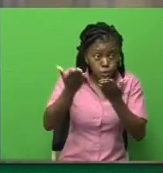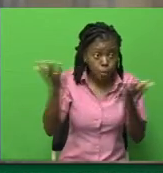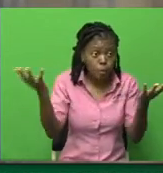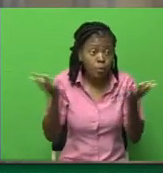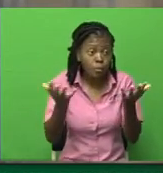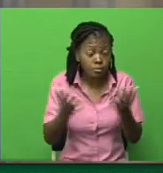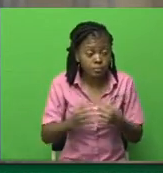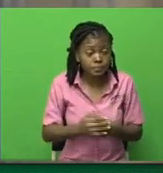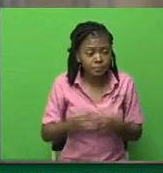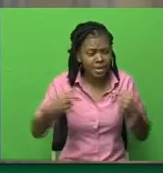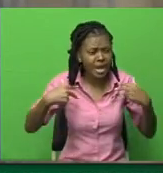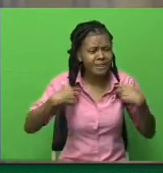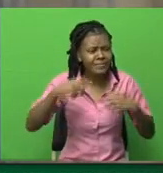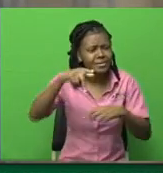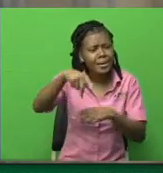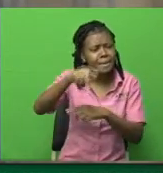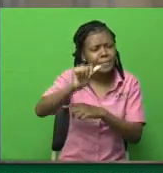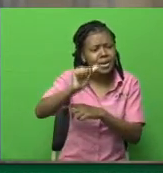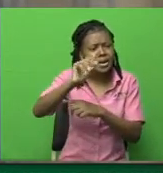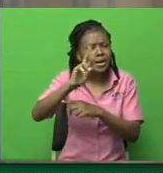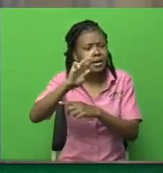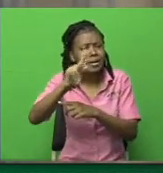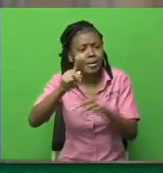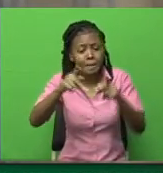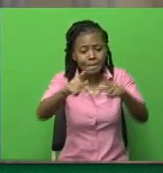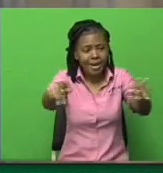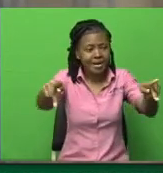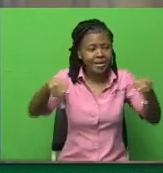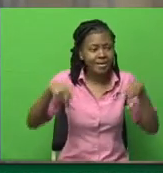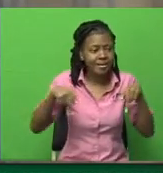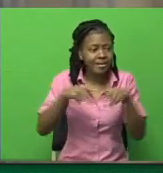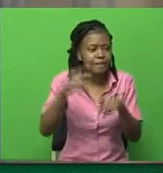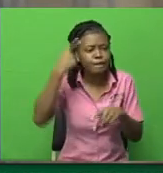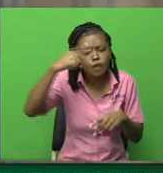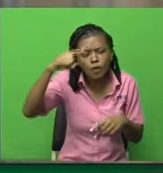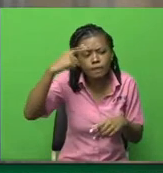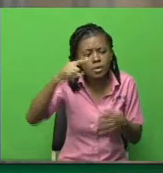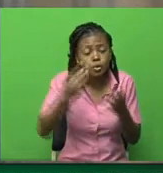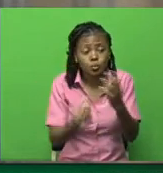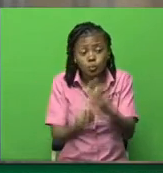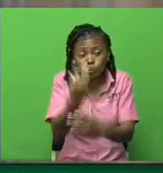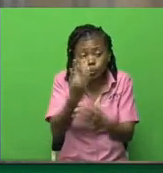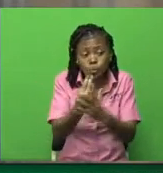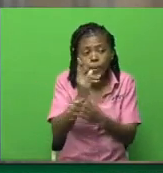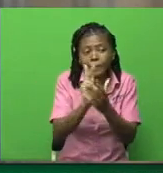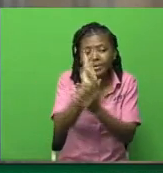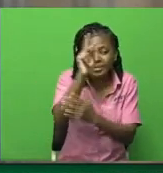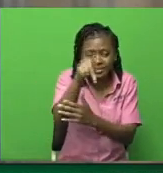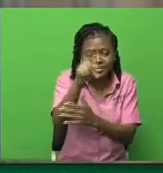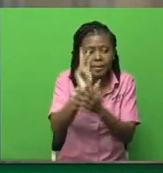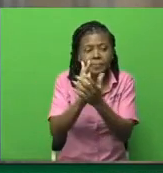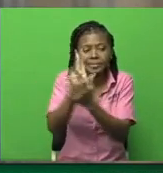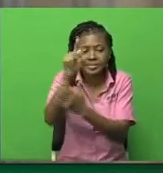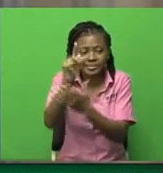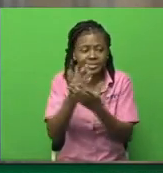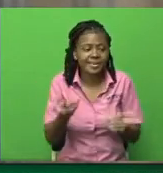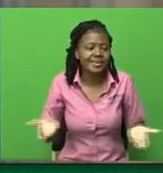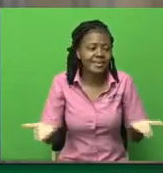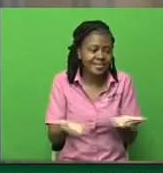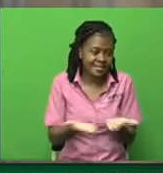parks with all necessary infrastructure and focusing on local crops organic superfoods are